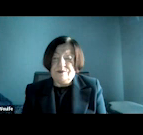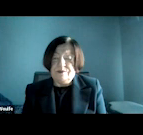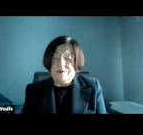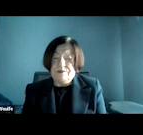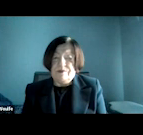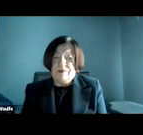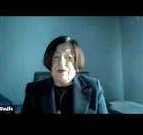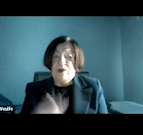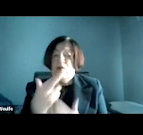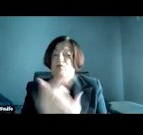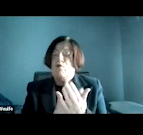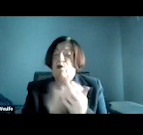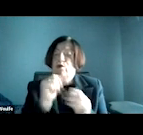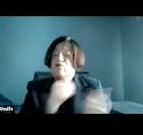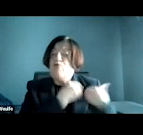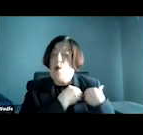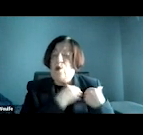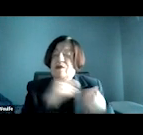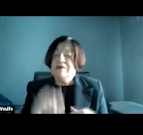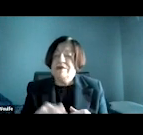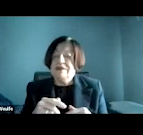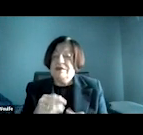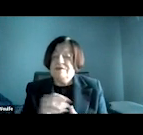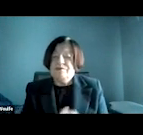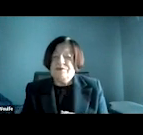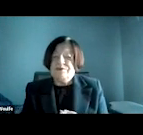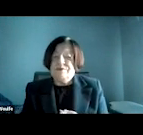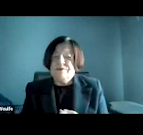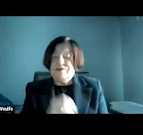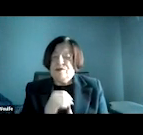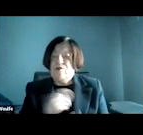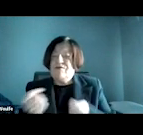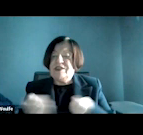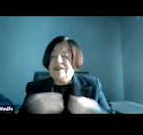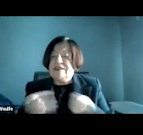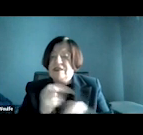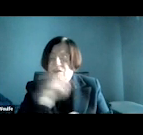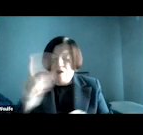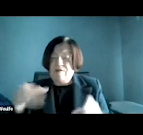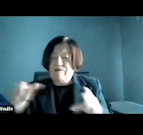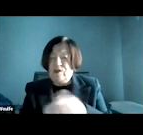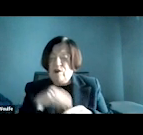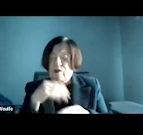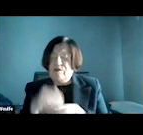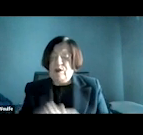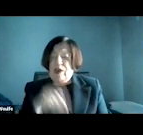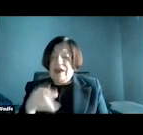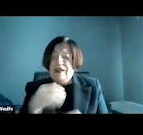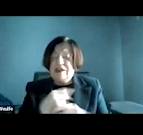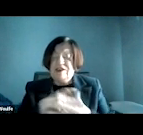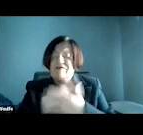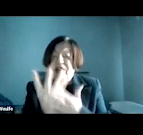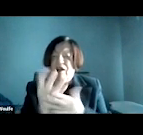The role of NSAI is to facilitate stakeholders to participate in the development